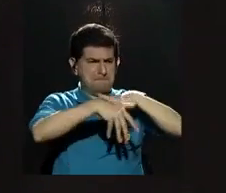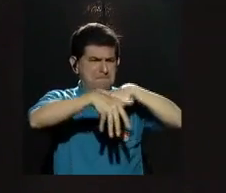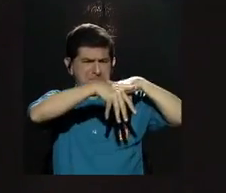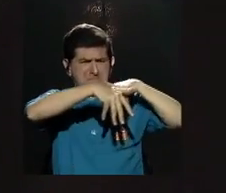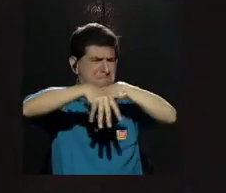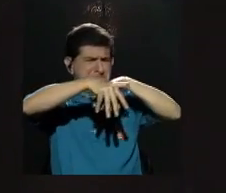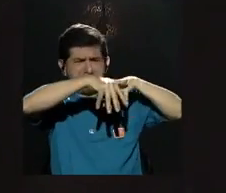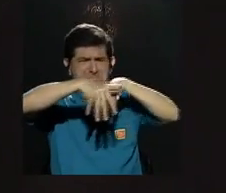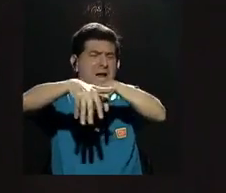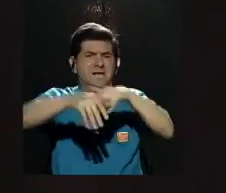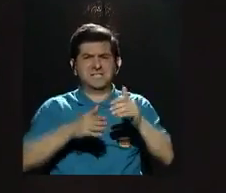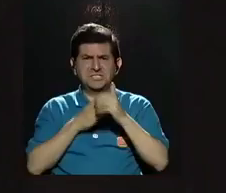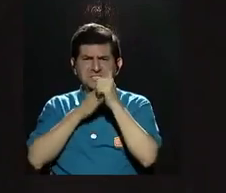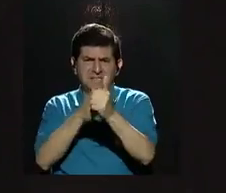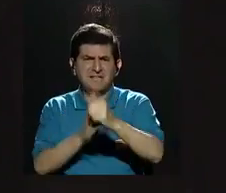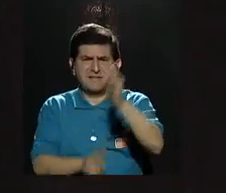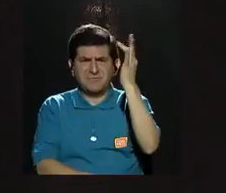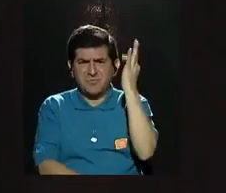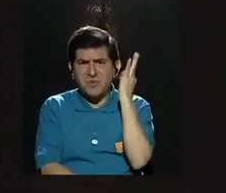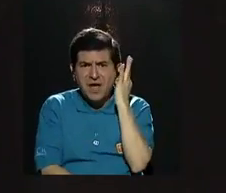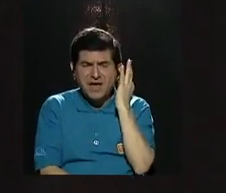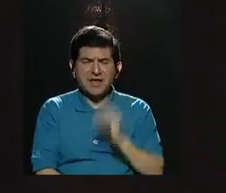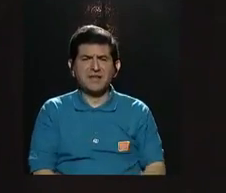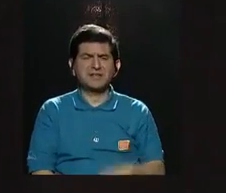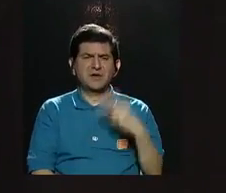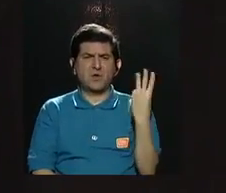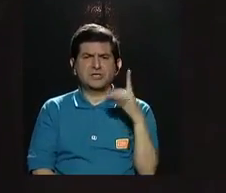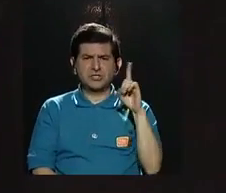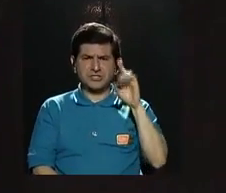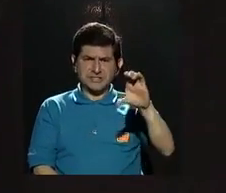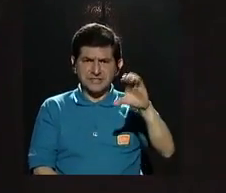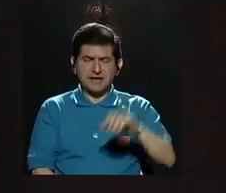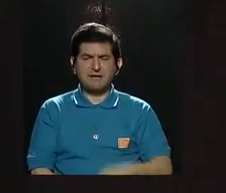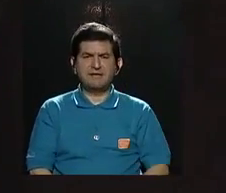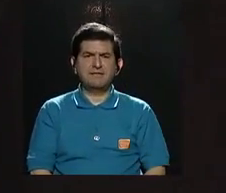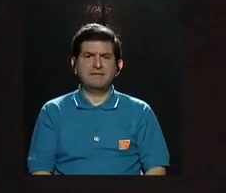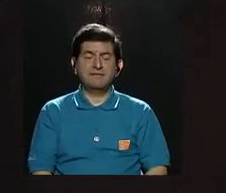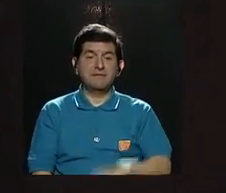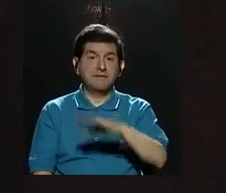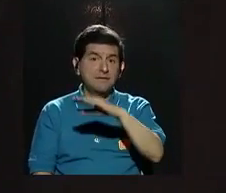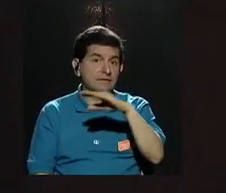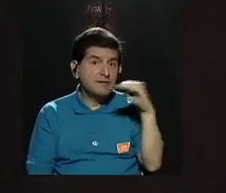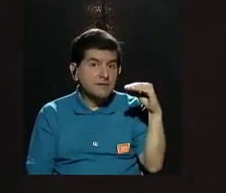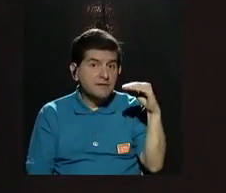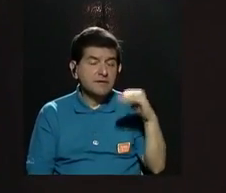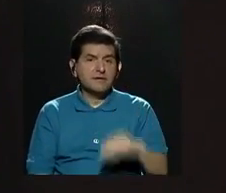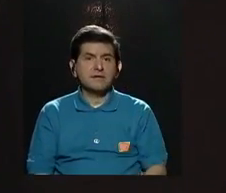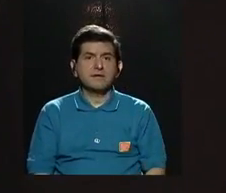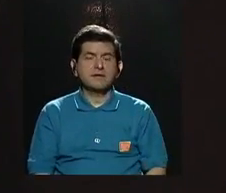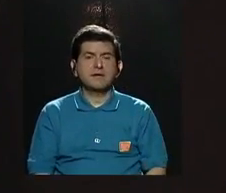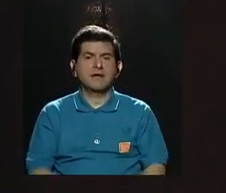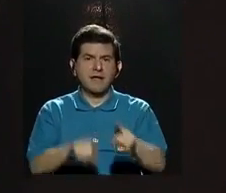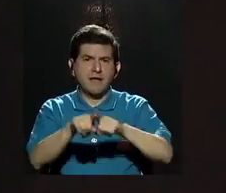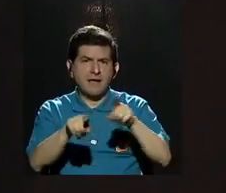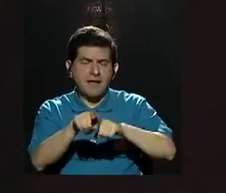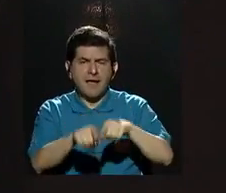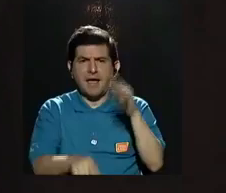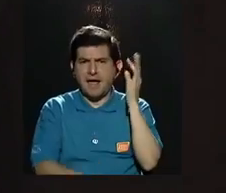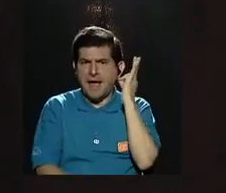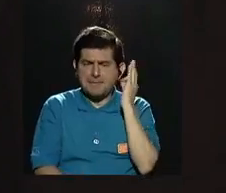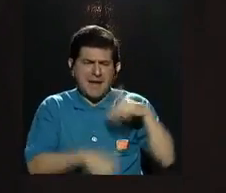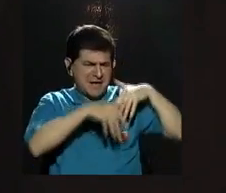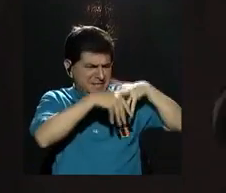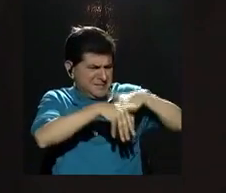by women in Washington and sister marches all over the country. Neither was